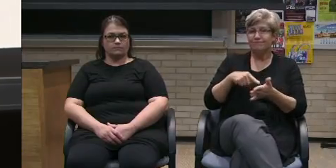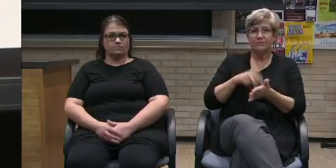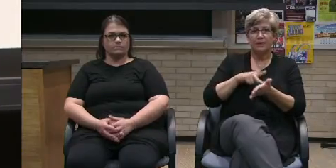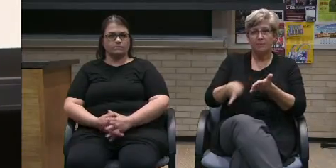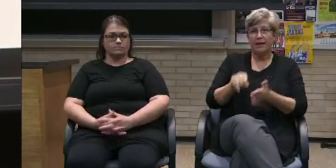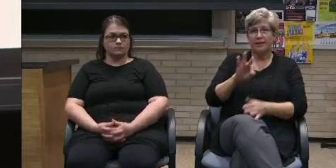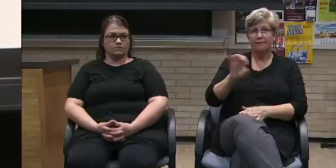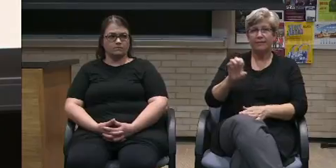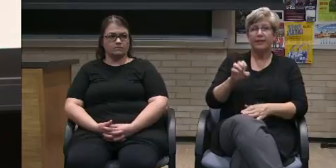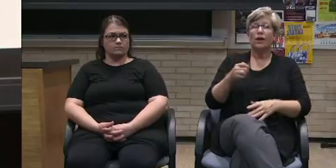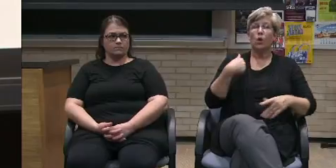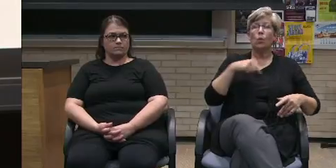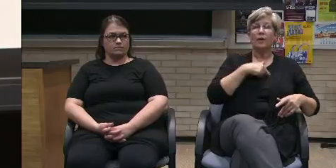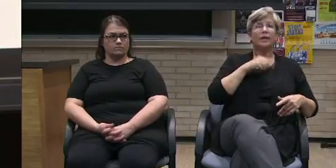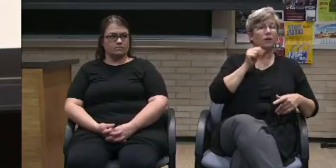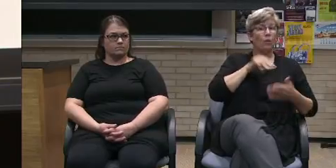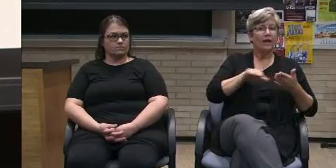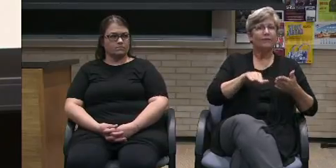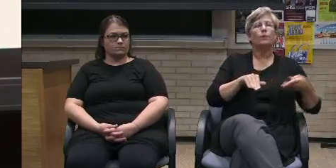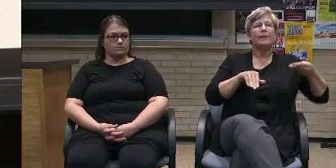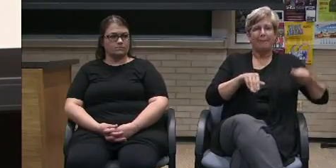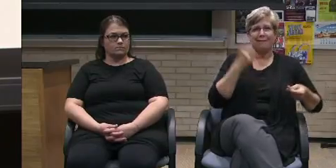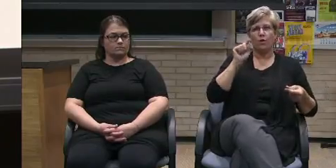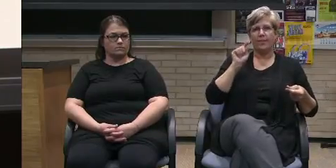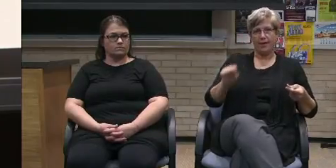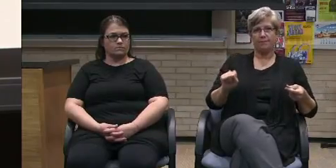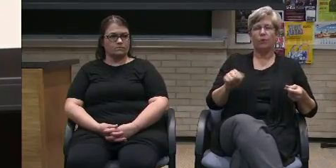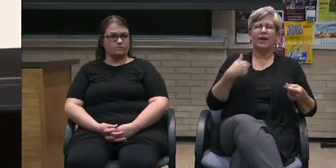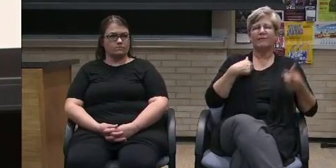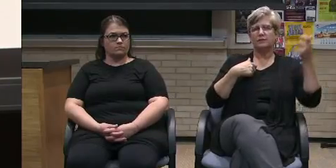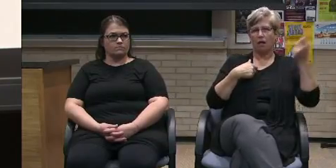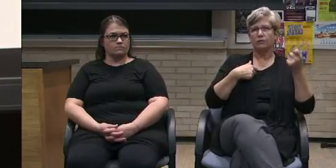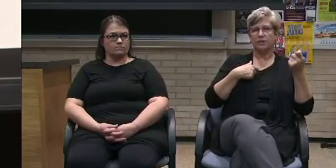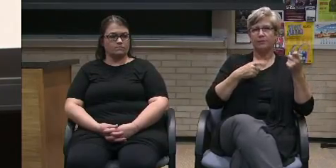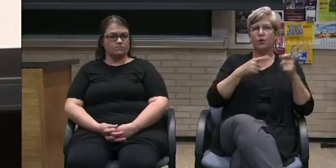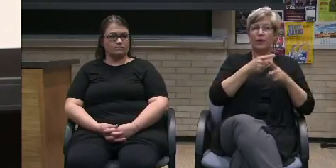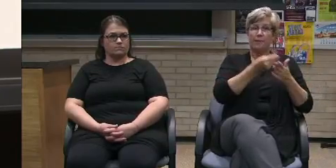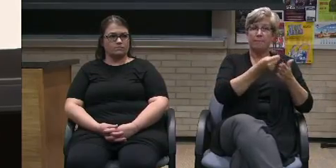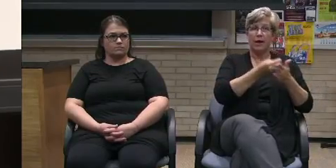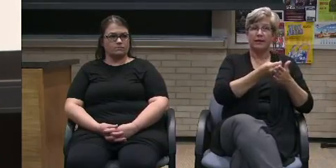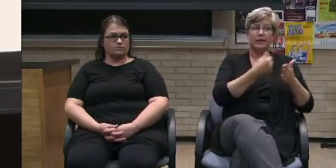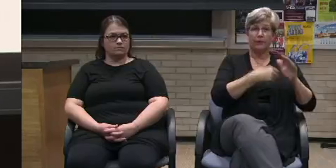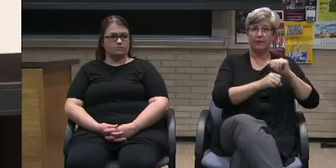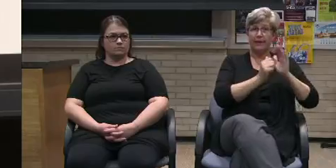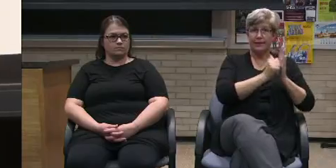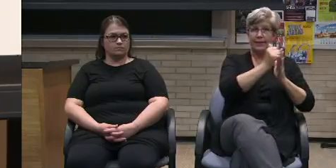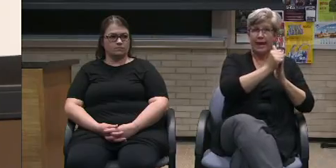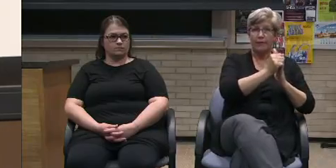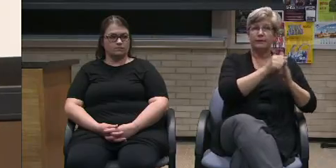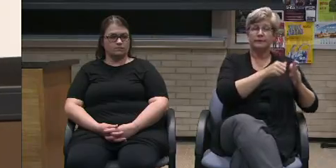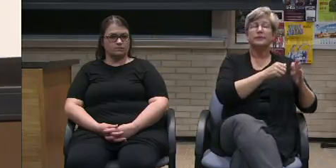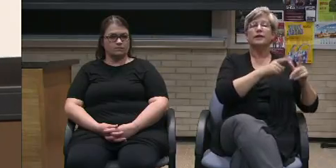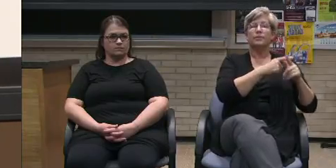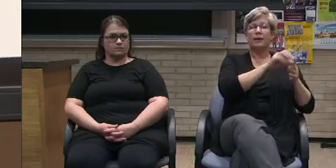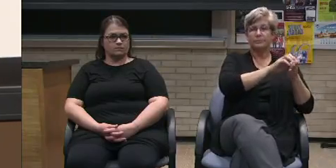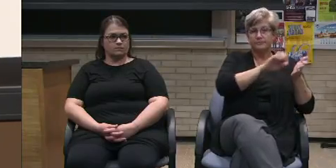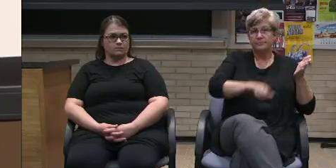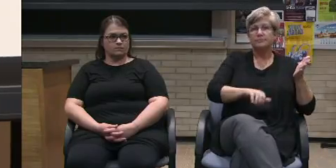fee, we pay it. We can't waive it, we have to scholarship it. We actually have to take money out of our foundation and pay the